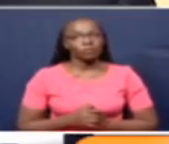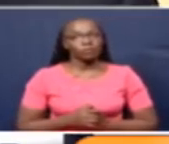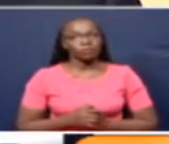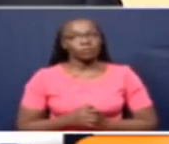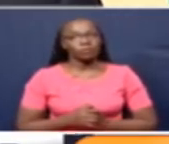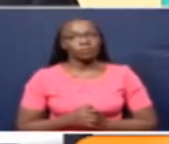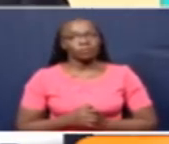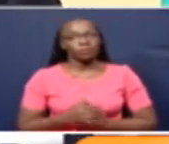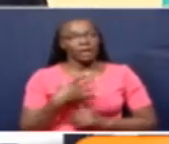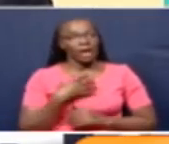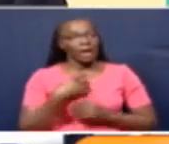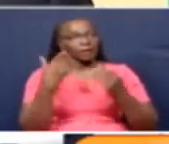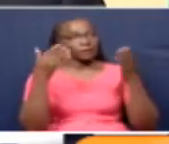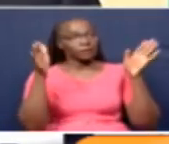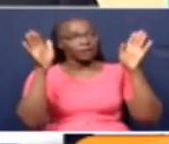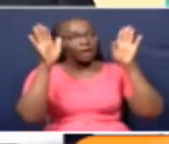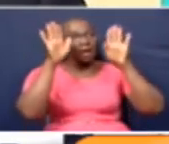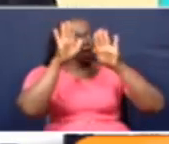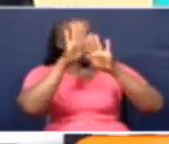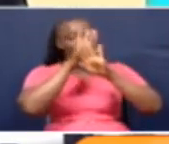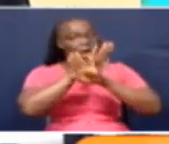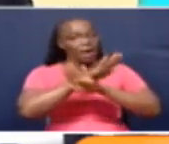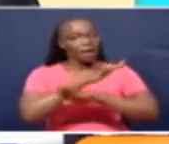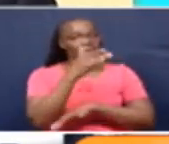and the night was young.